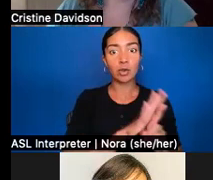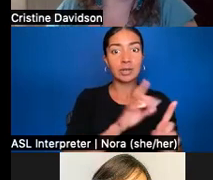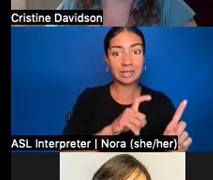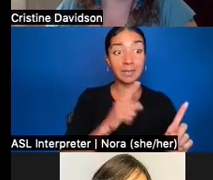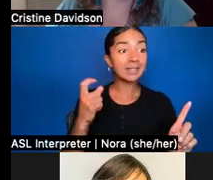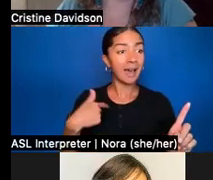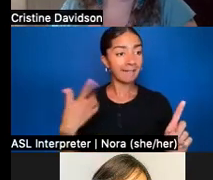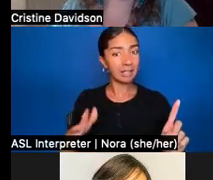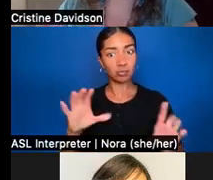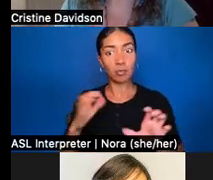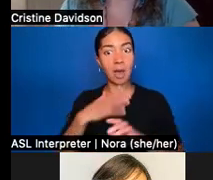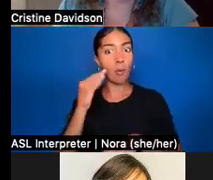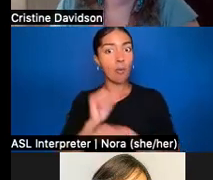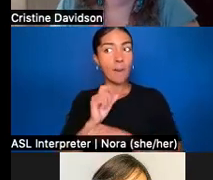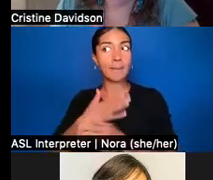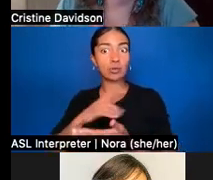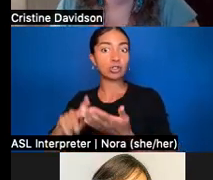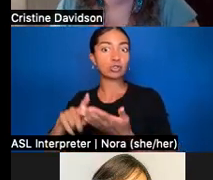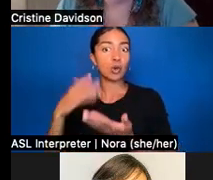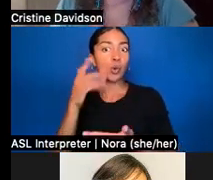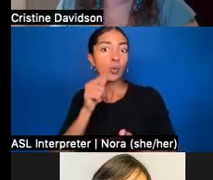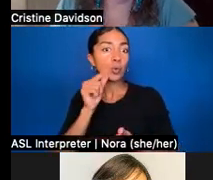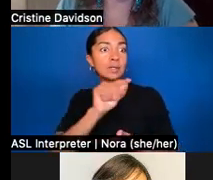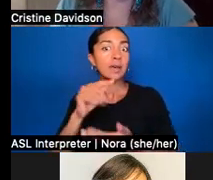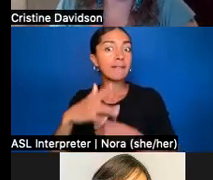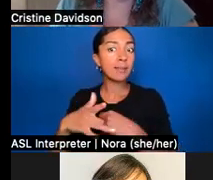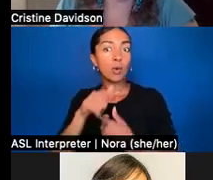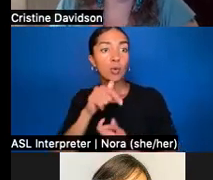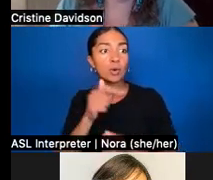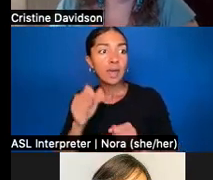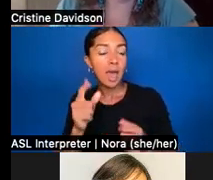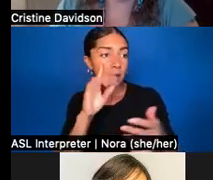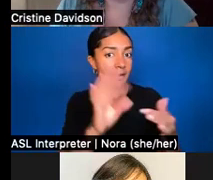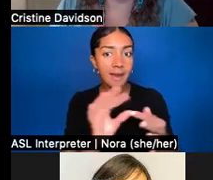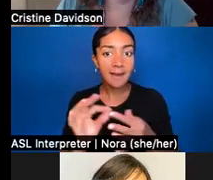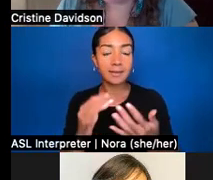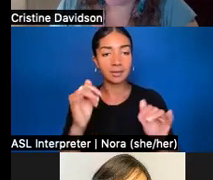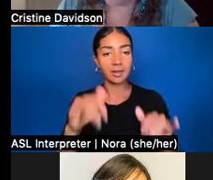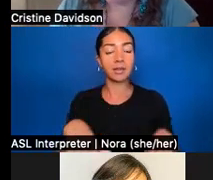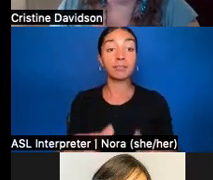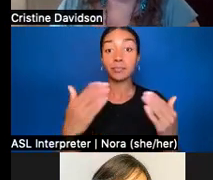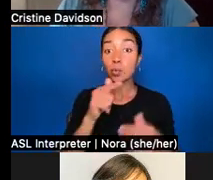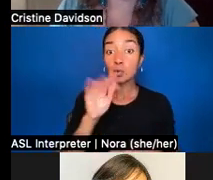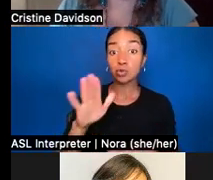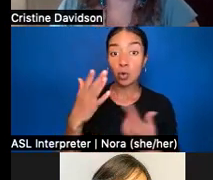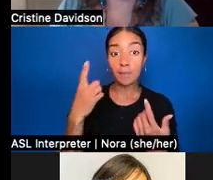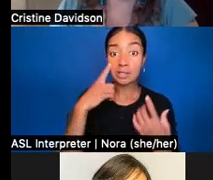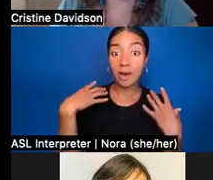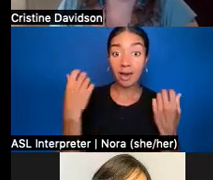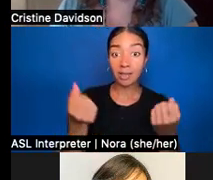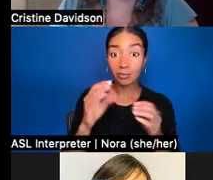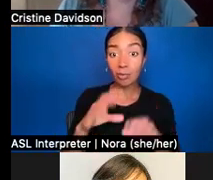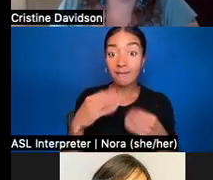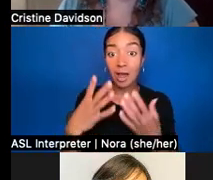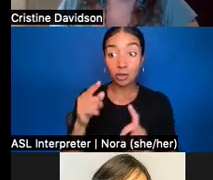homework ahead of time, right? Who's your mental health providers? Do they know how to work with Native folks, right? Do